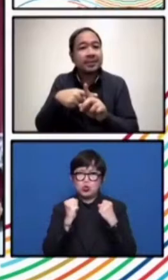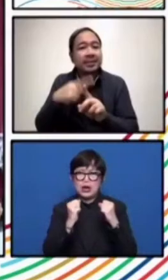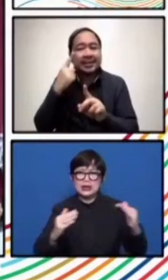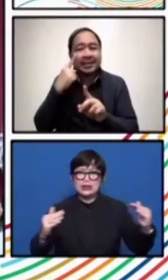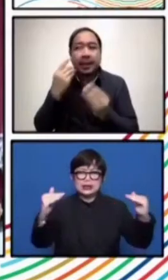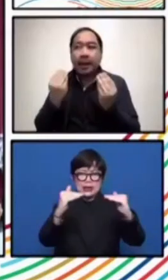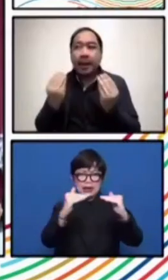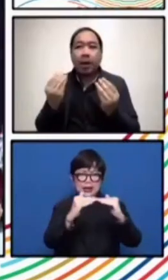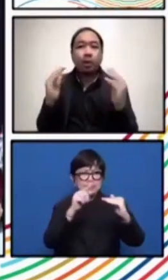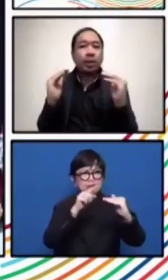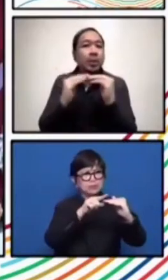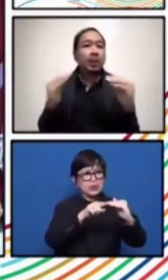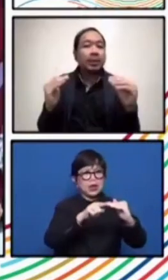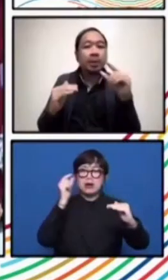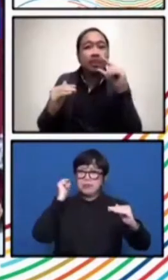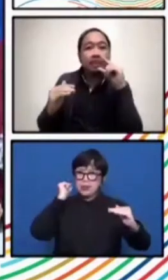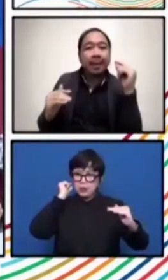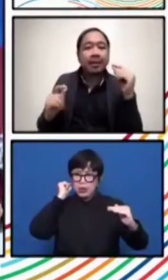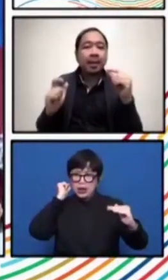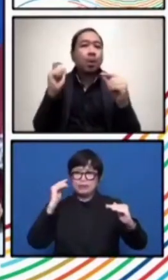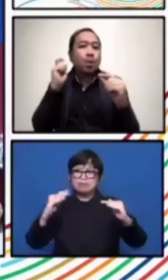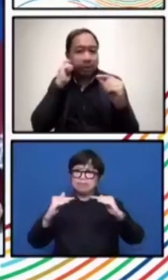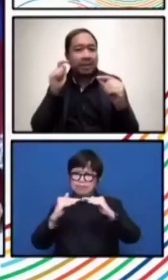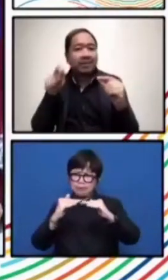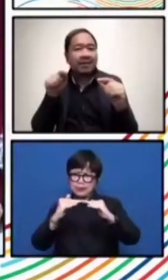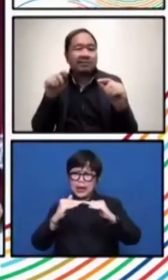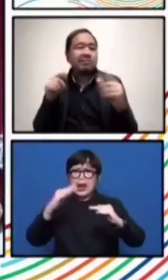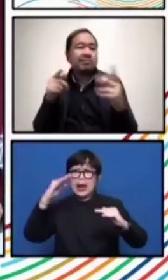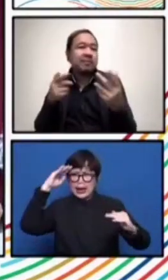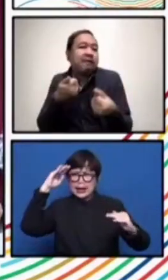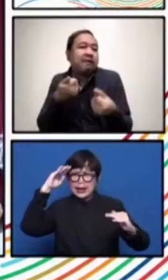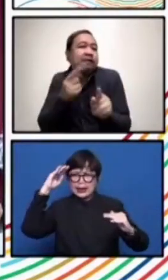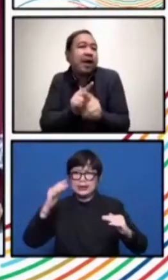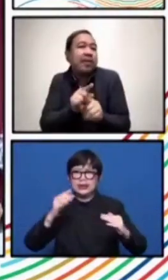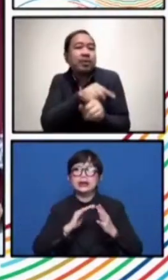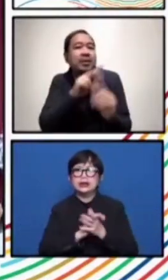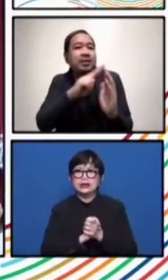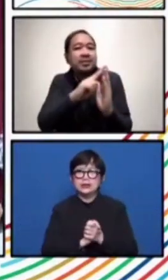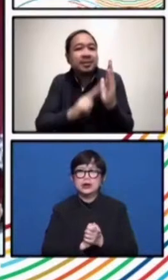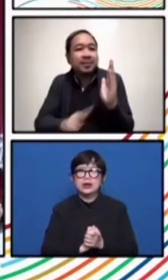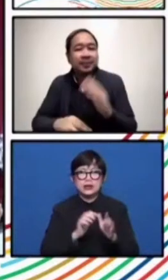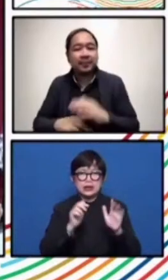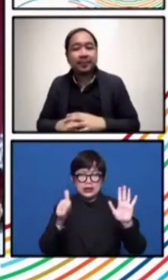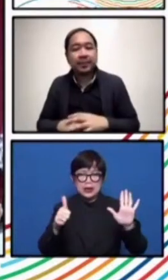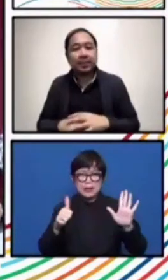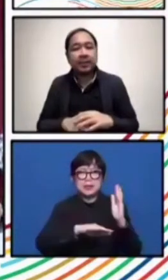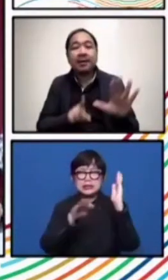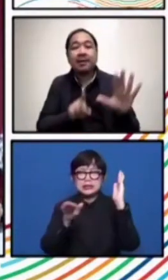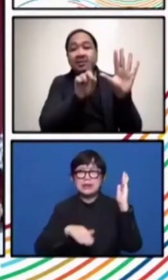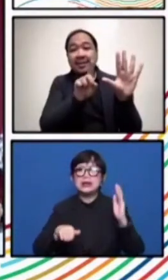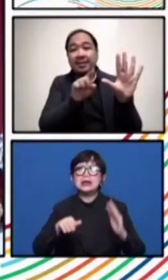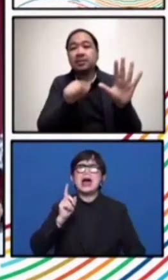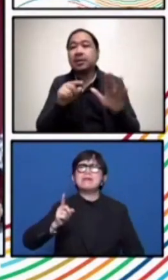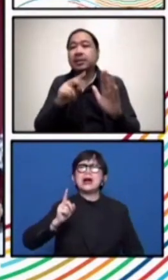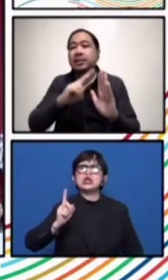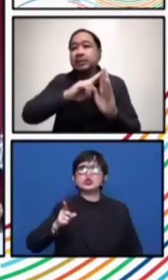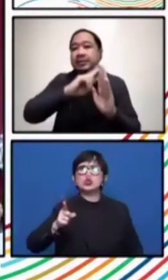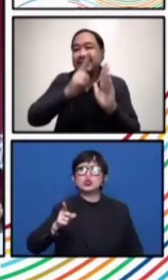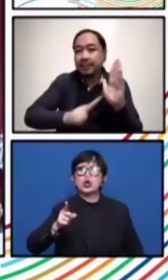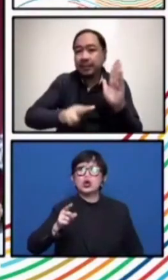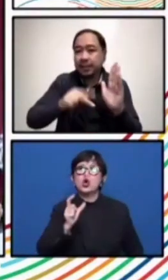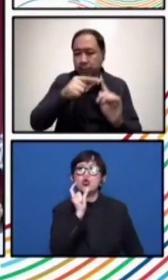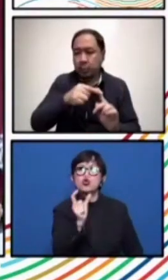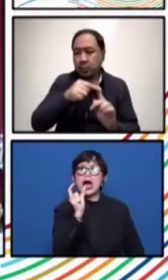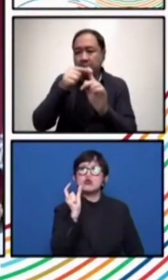as a general principle of the convention six clps is the only international human rights law that